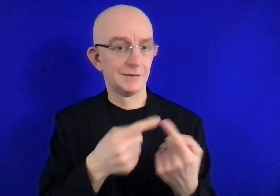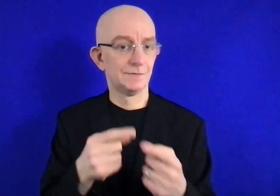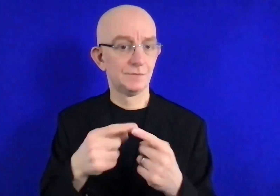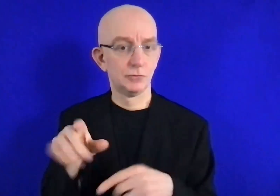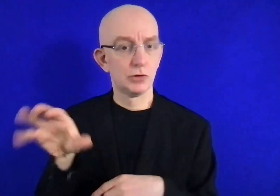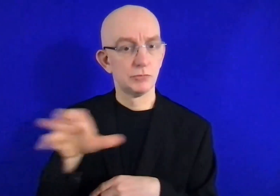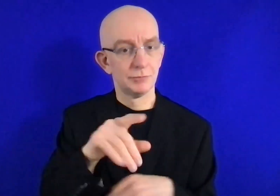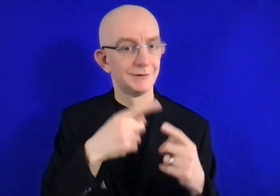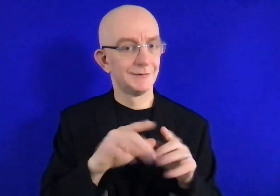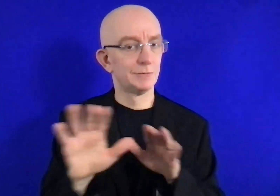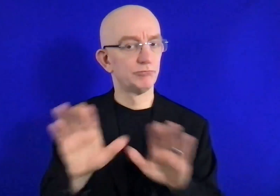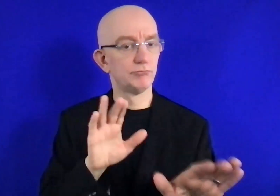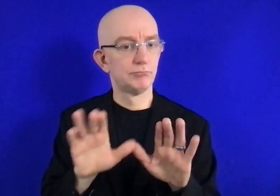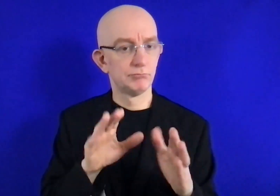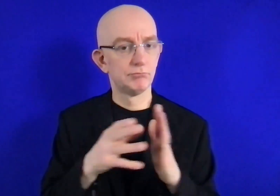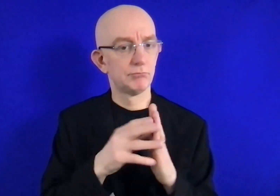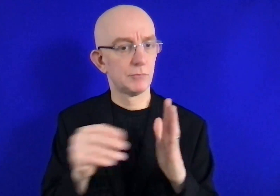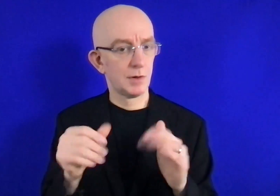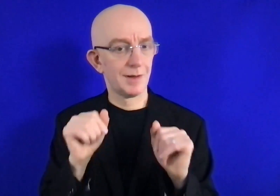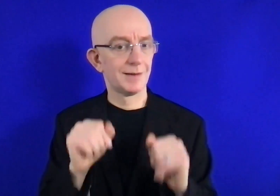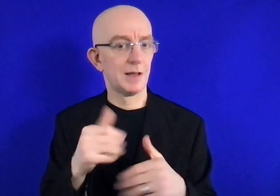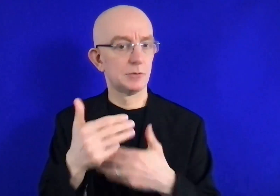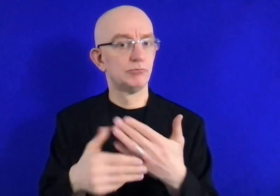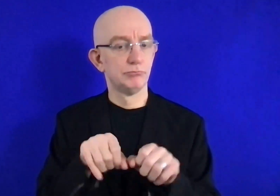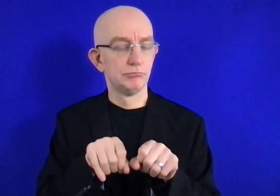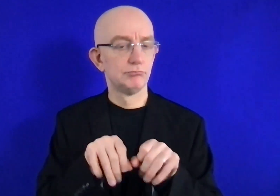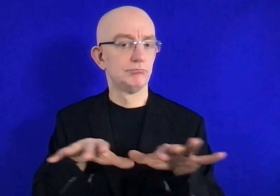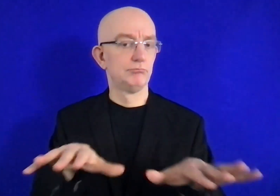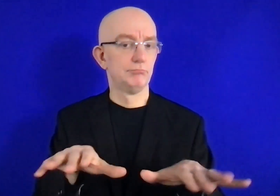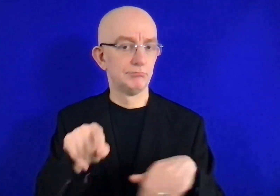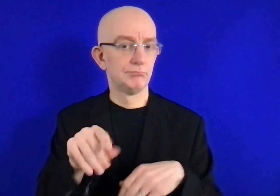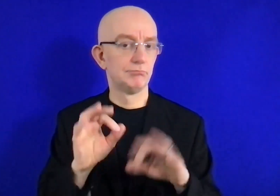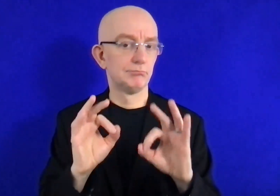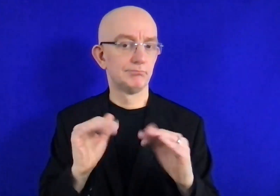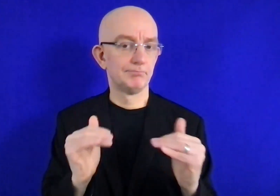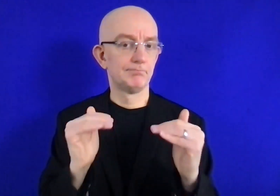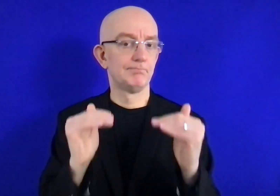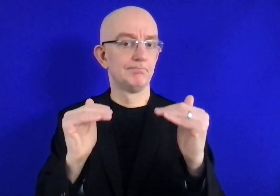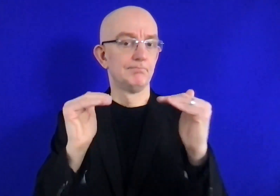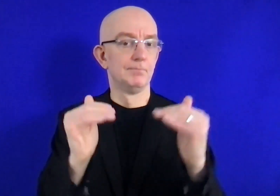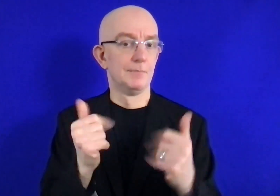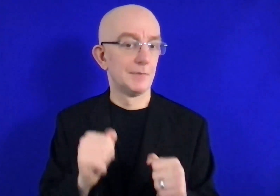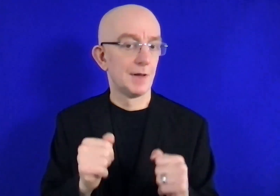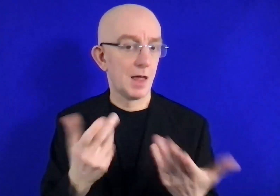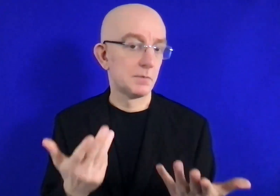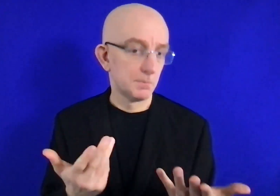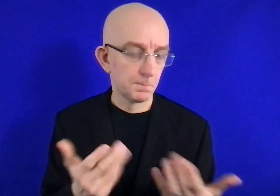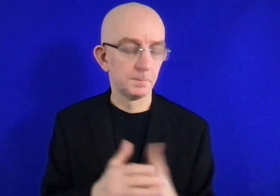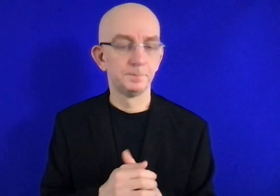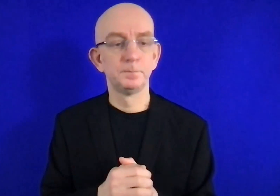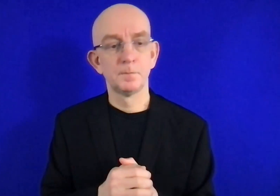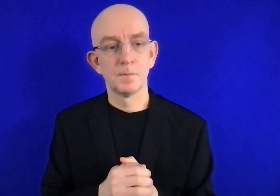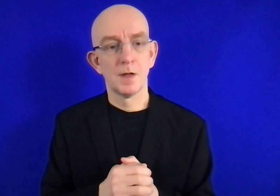of adequacy of care and support services while kind of adapting to the national context, national realities, including kind of